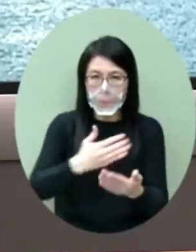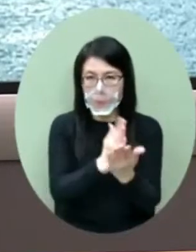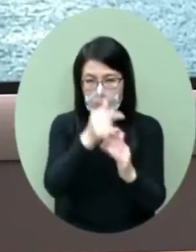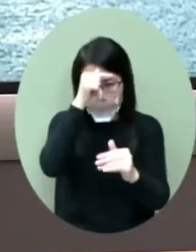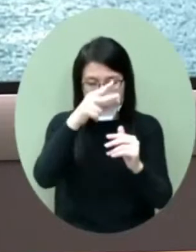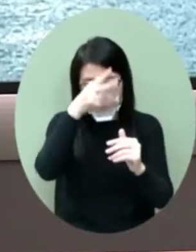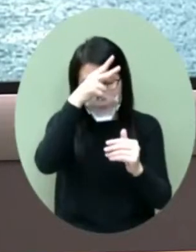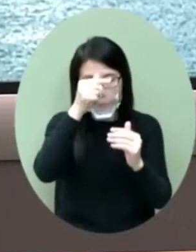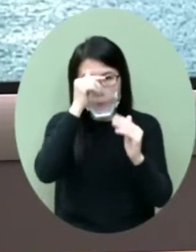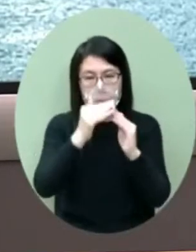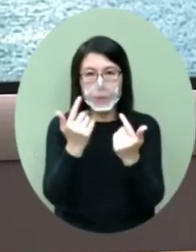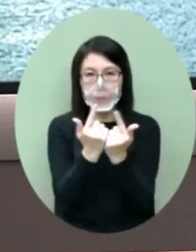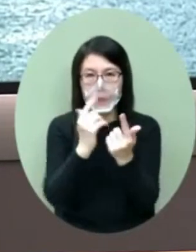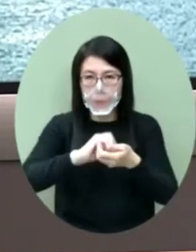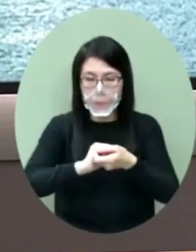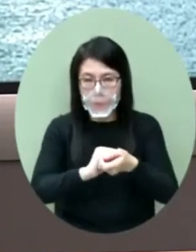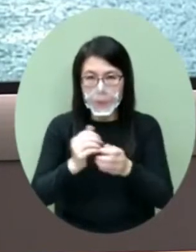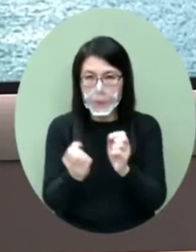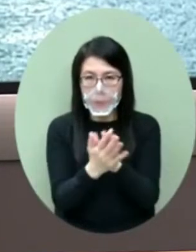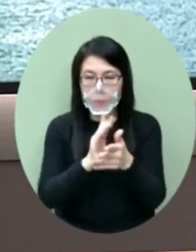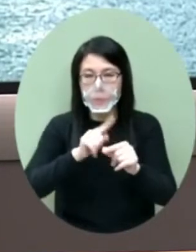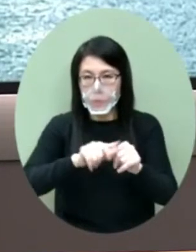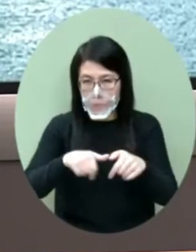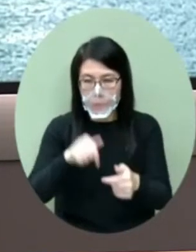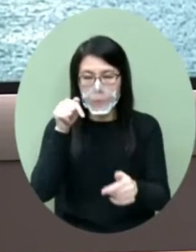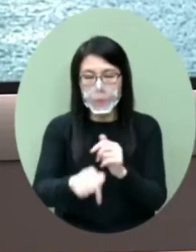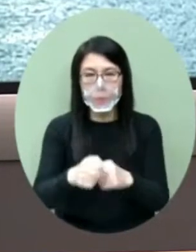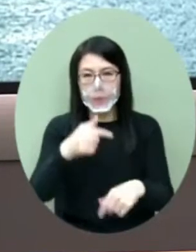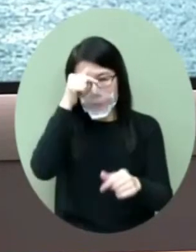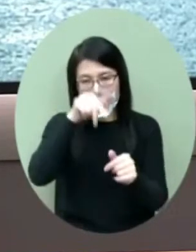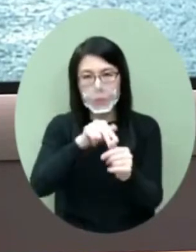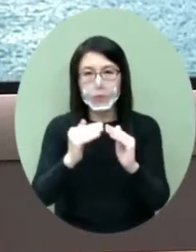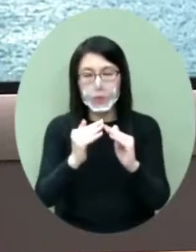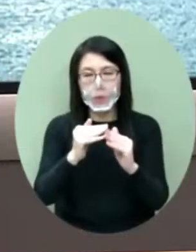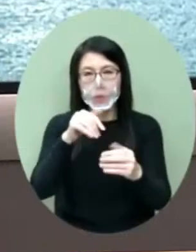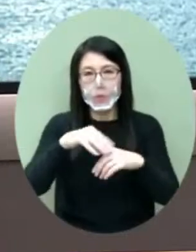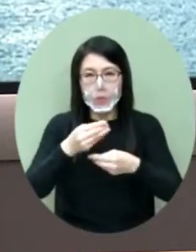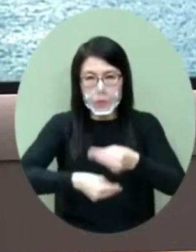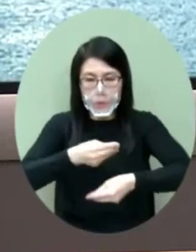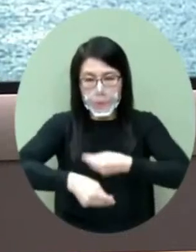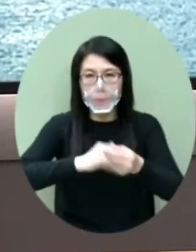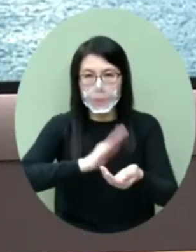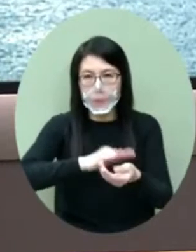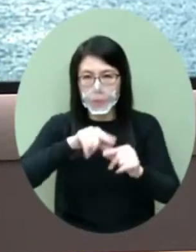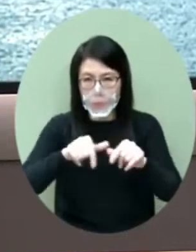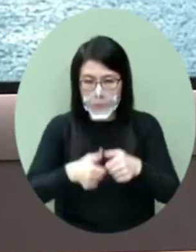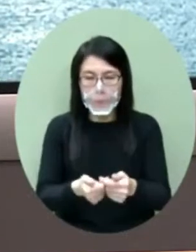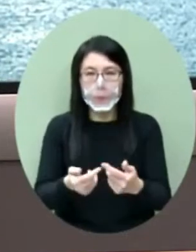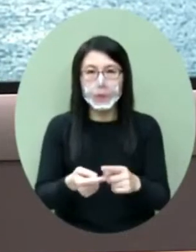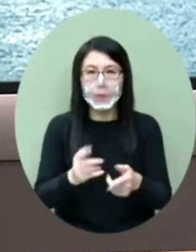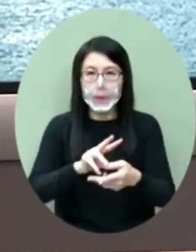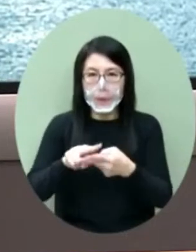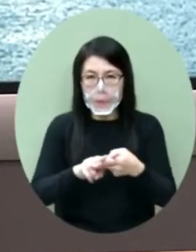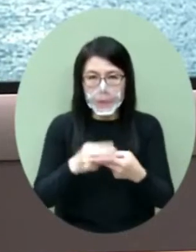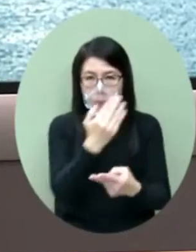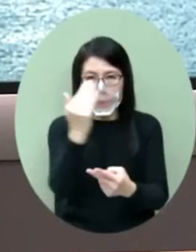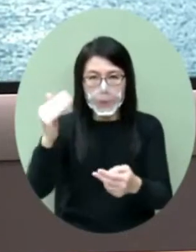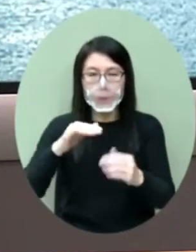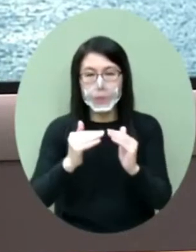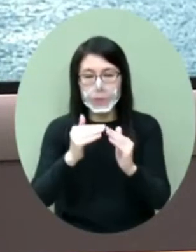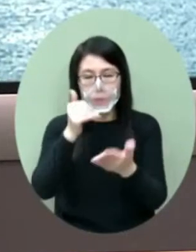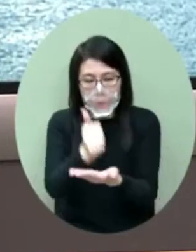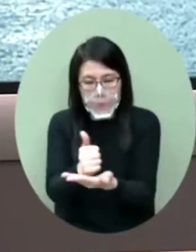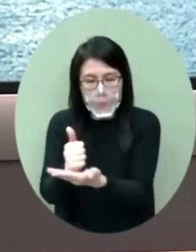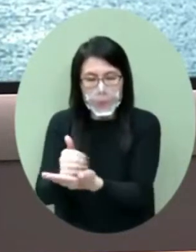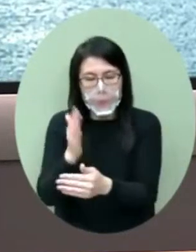11,043 patients are staying at hospitals, the community treatment facilities as AWE, the North Lantau Hong Kong Infection Control Center, as